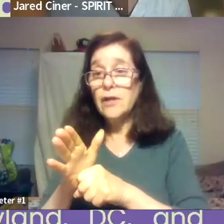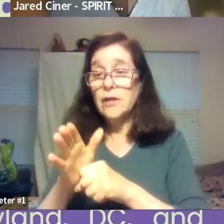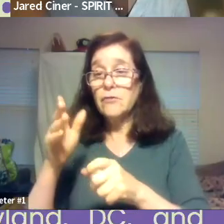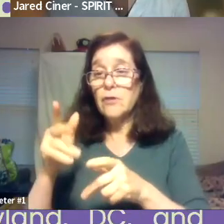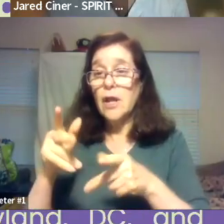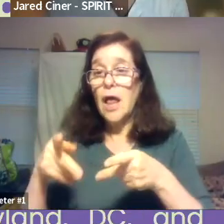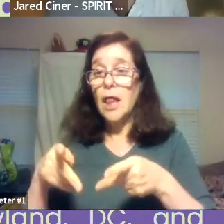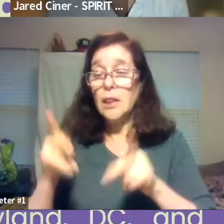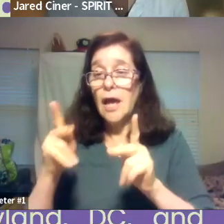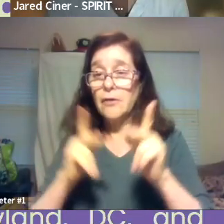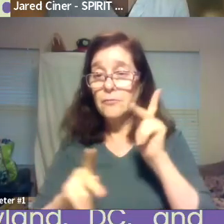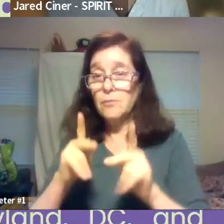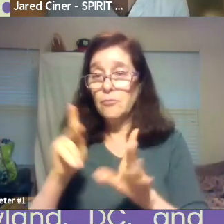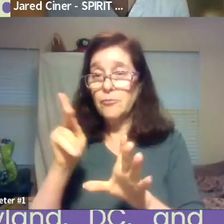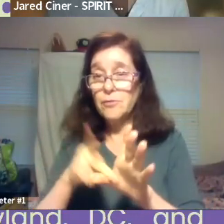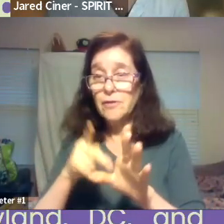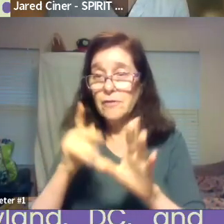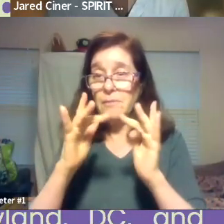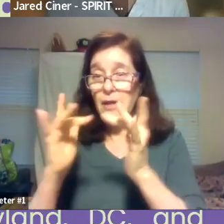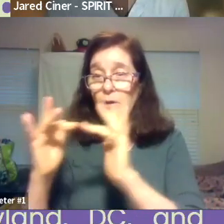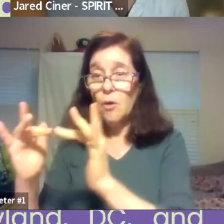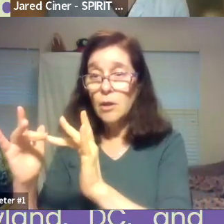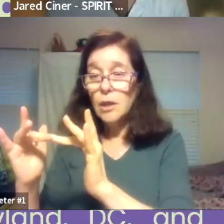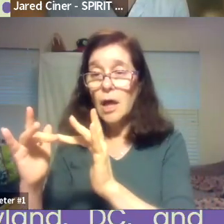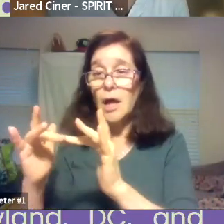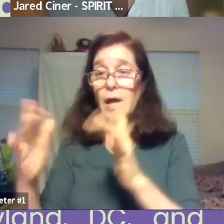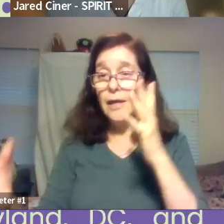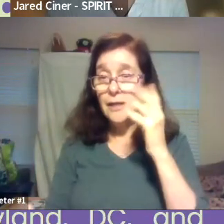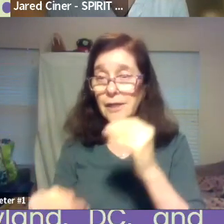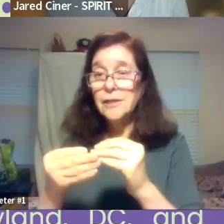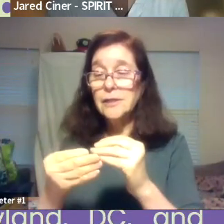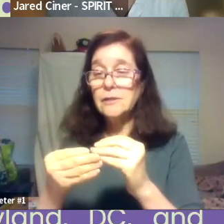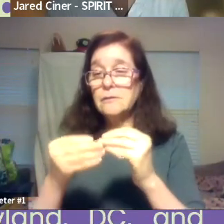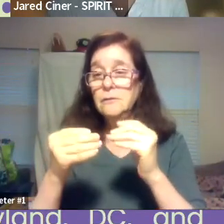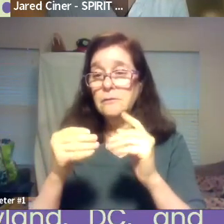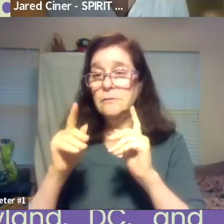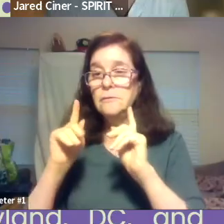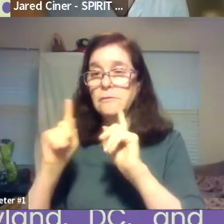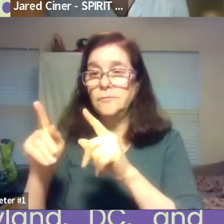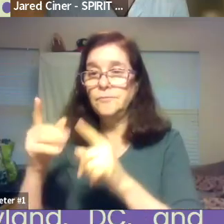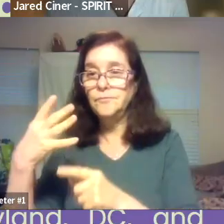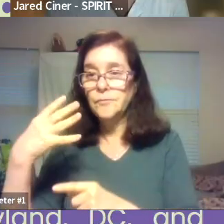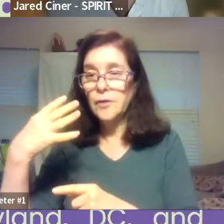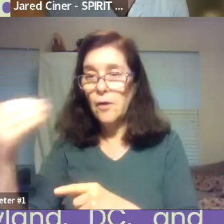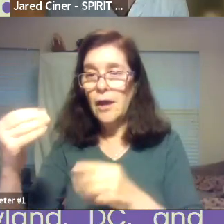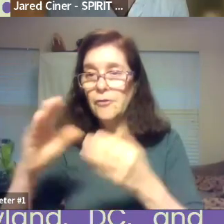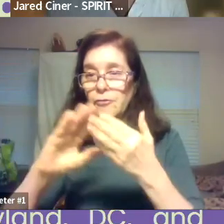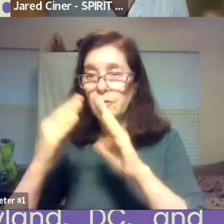participate online in addition to being able to come out into the community and exercise in person.